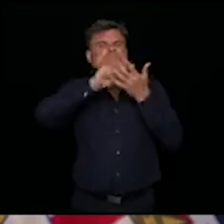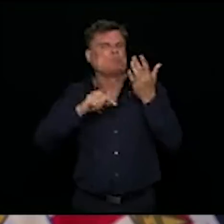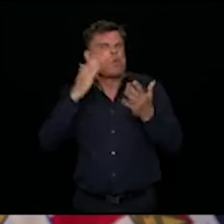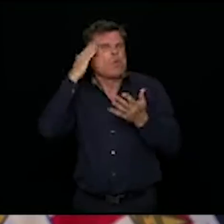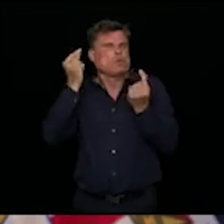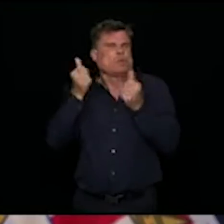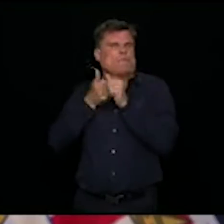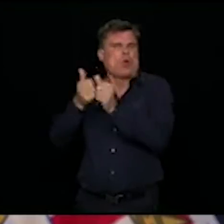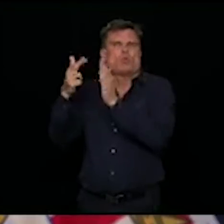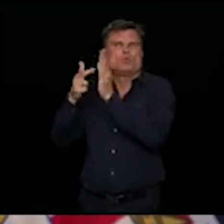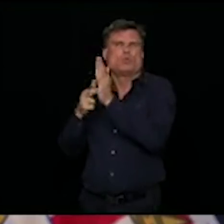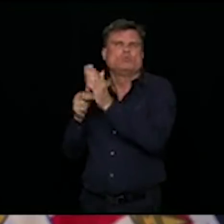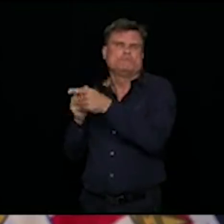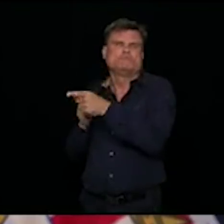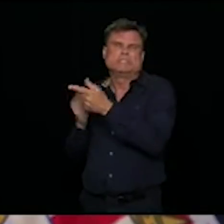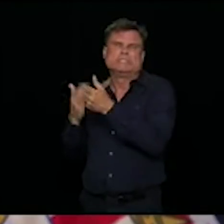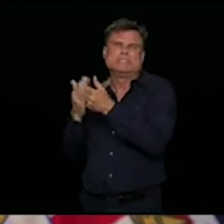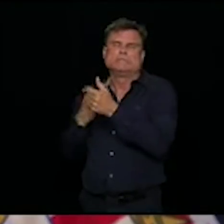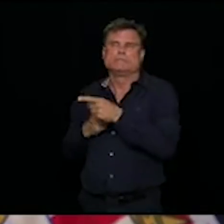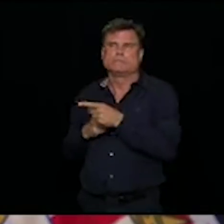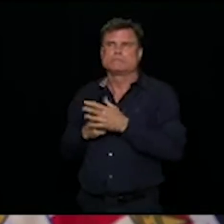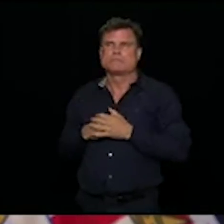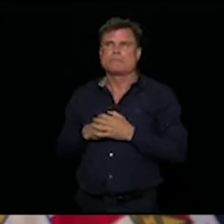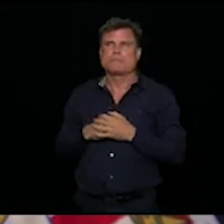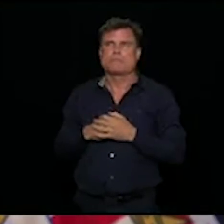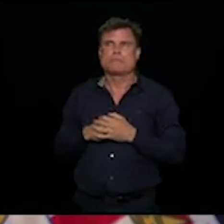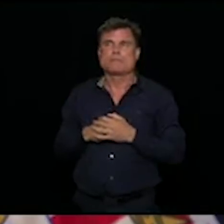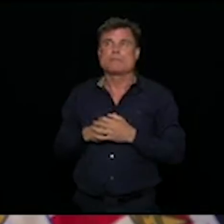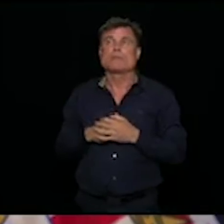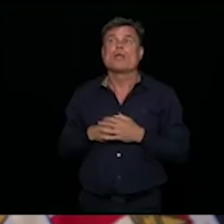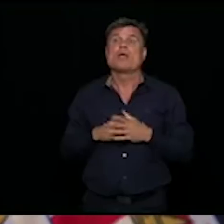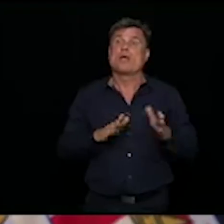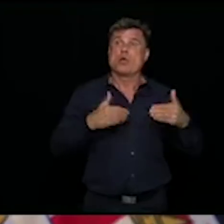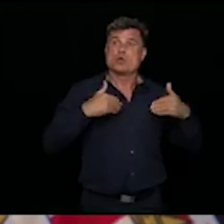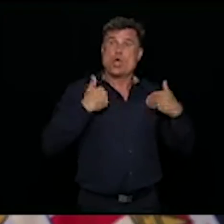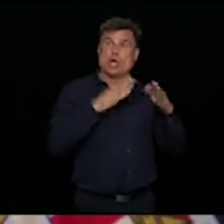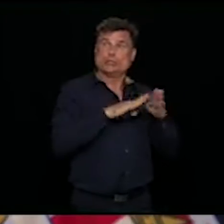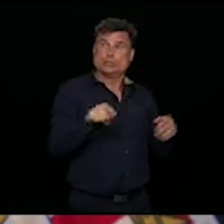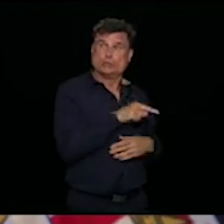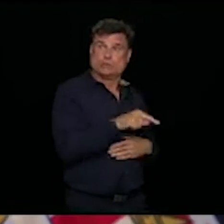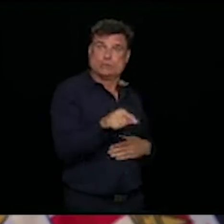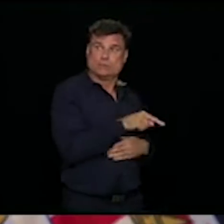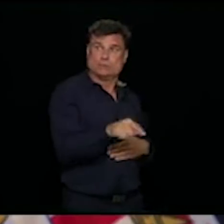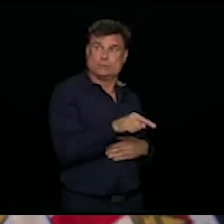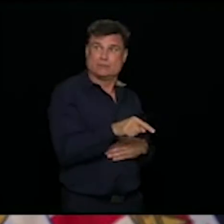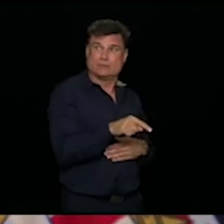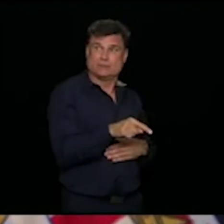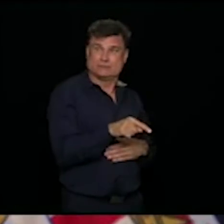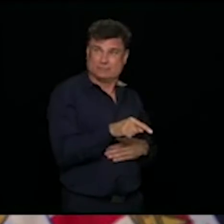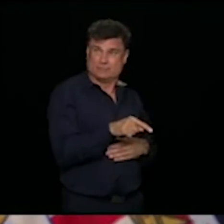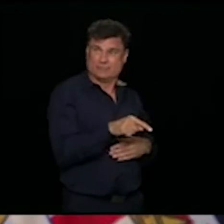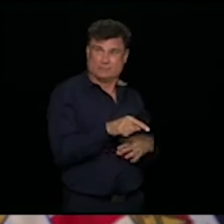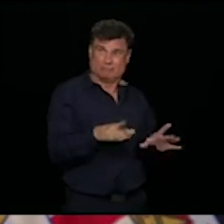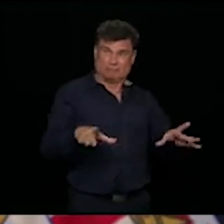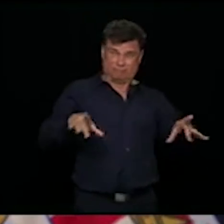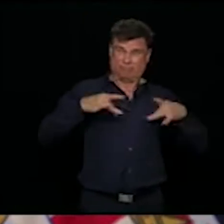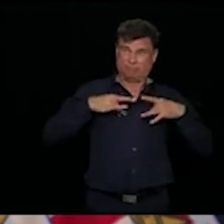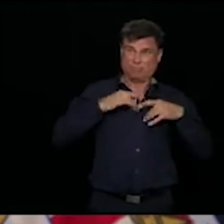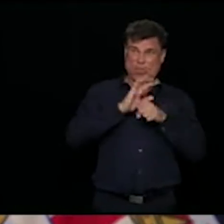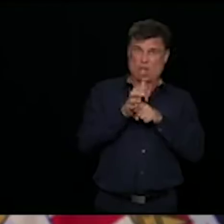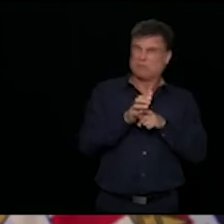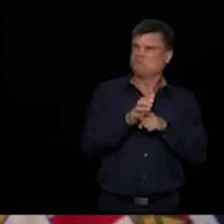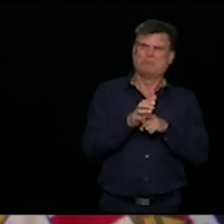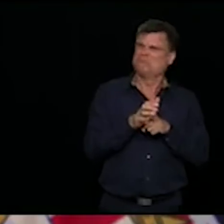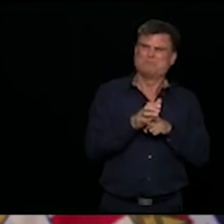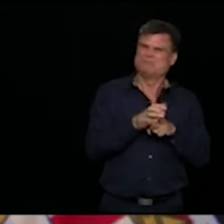COVID-19. And as we know from the data, younger children are much less likely to get infected with COVID-19 or to pass